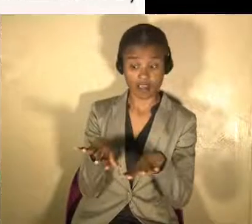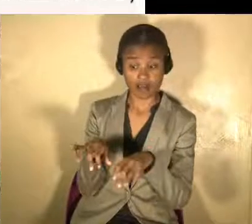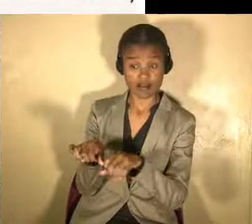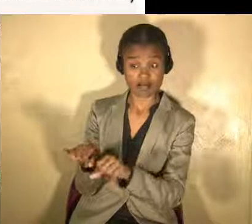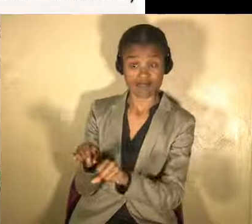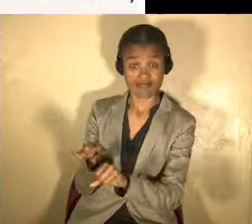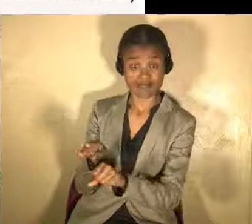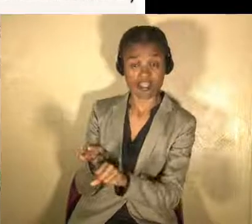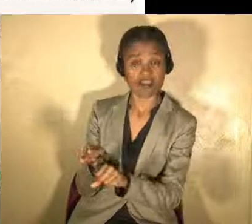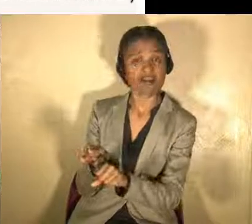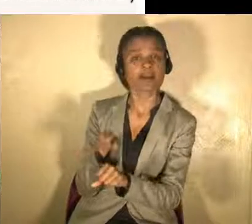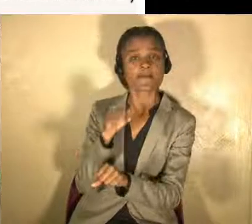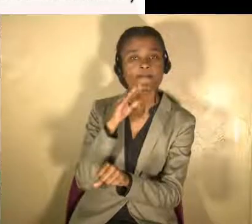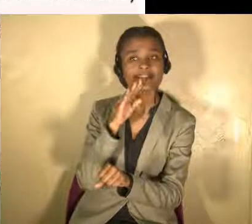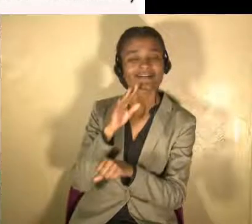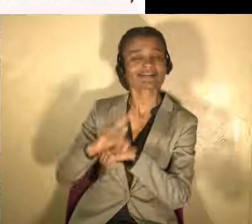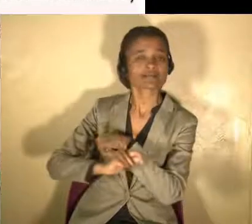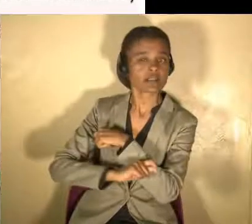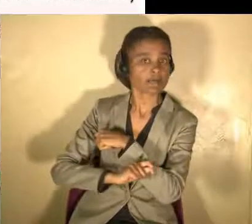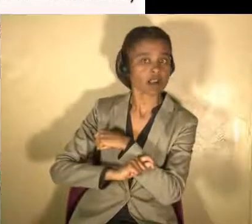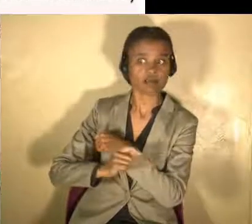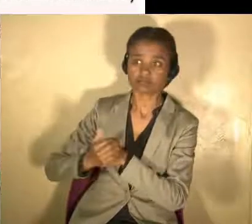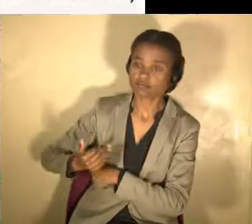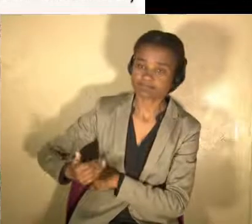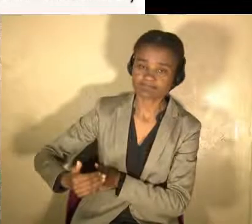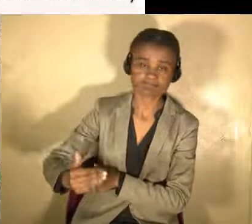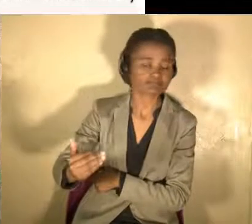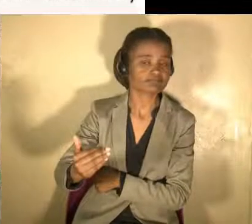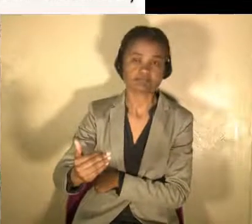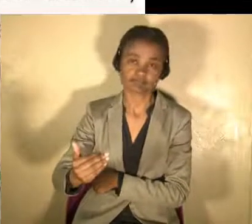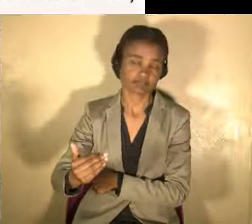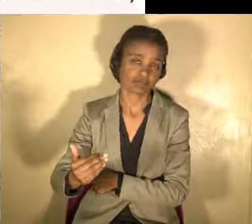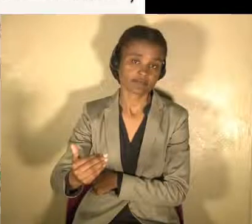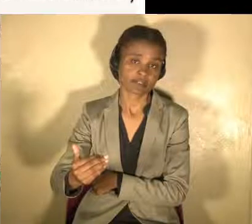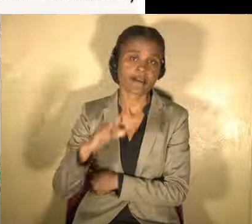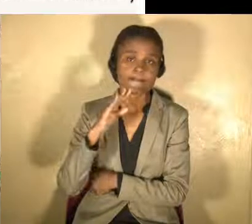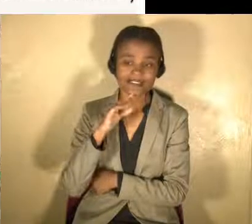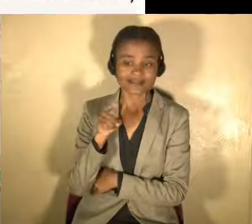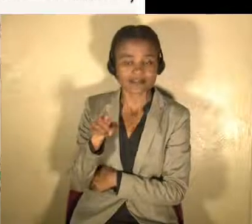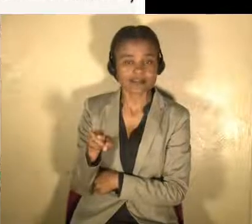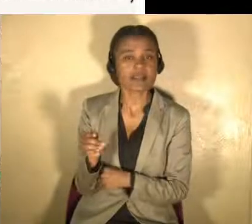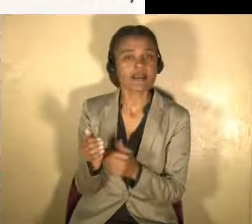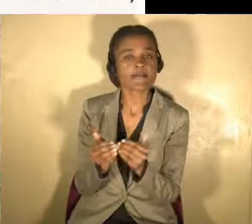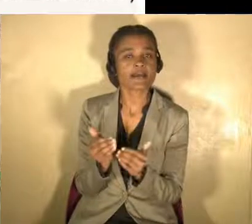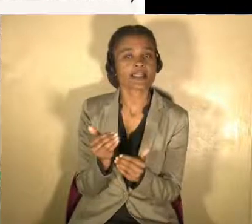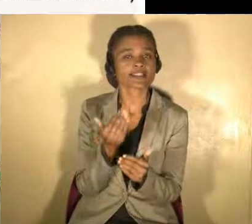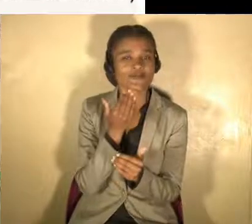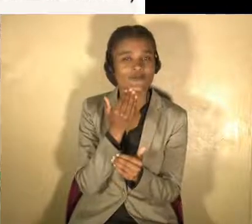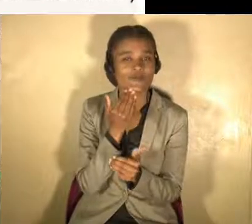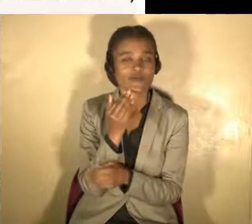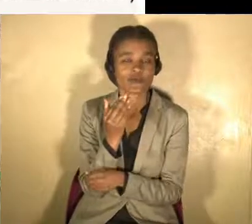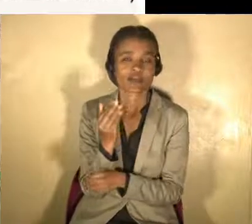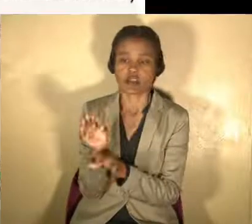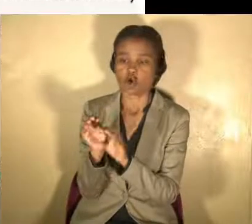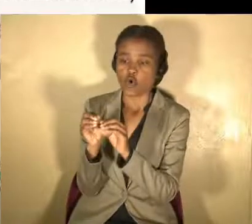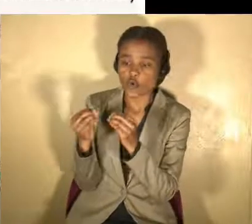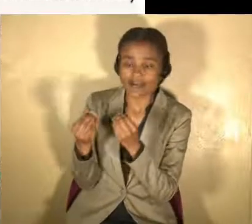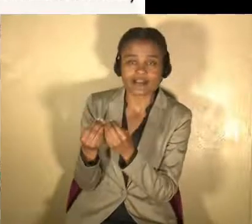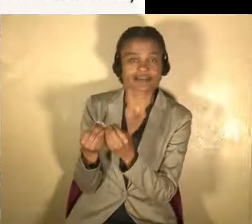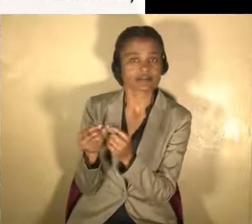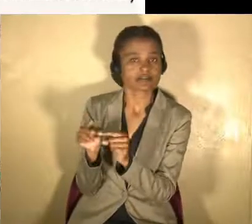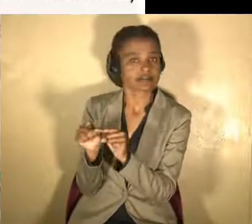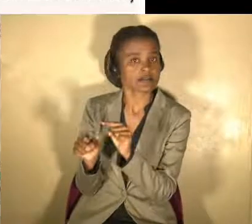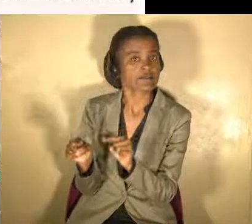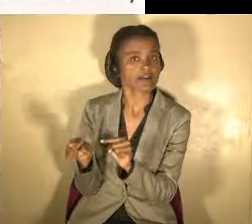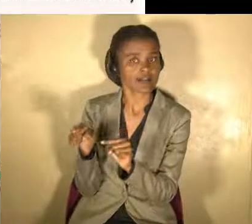short-term placement, and a cluster foster care scheme that is managed by an organization where there's a likelihood that